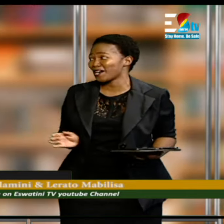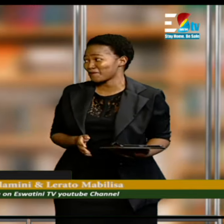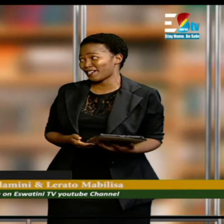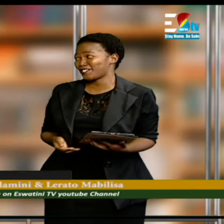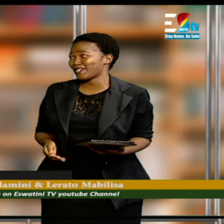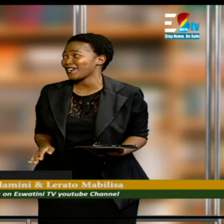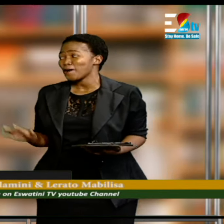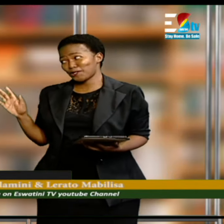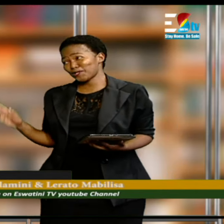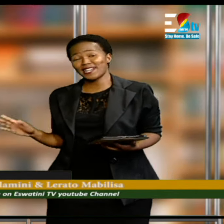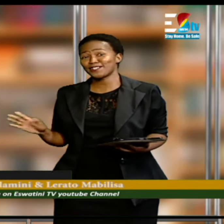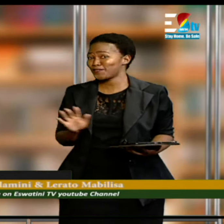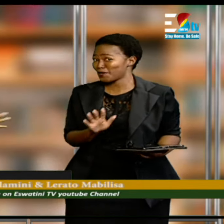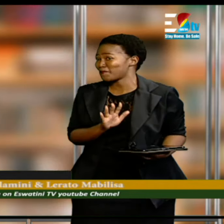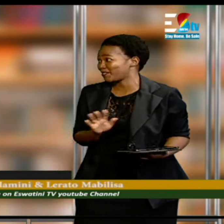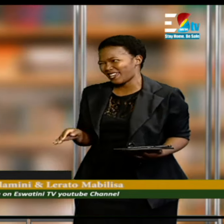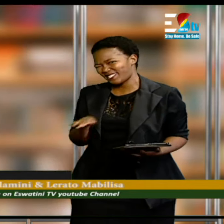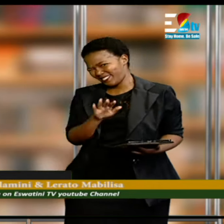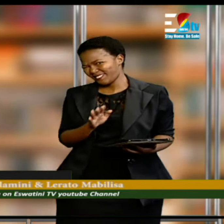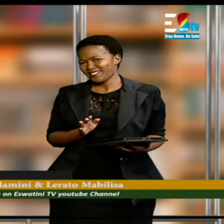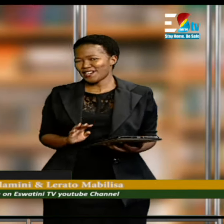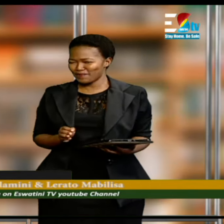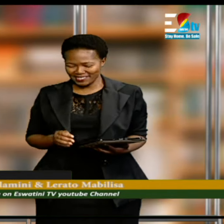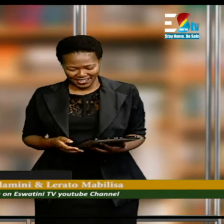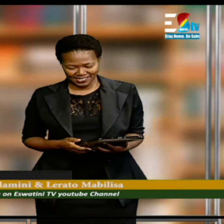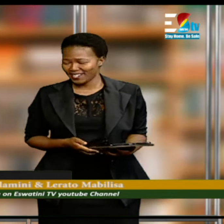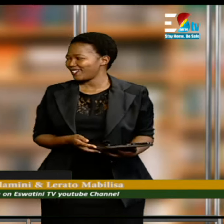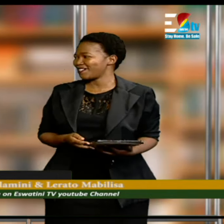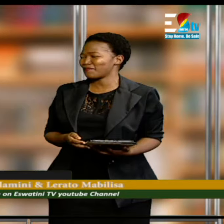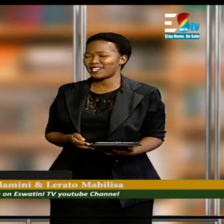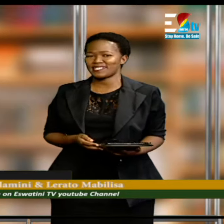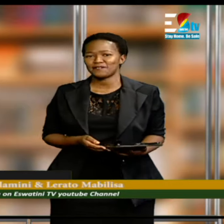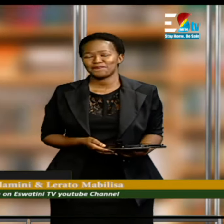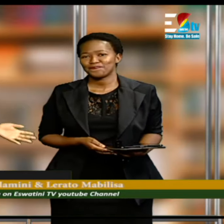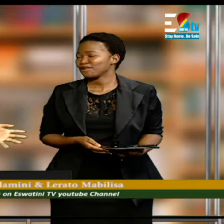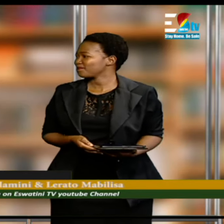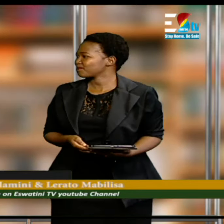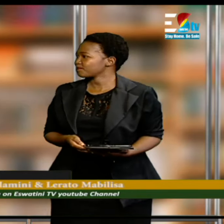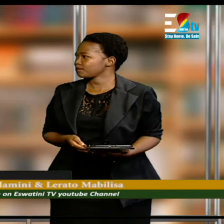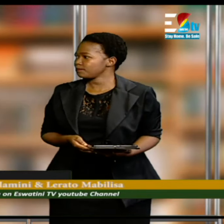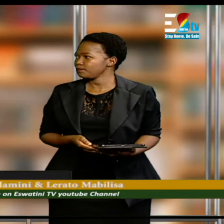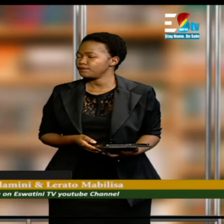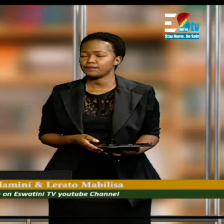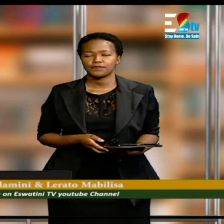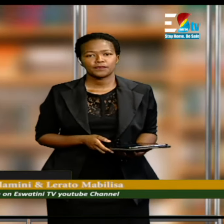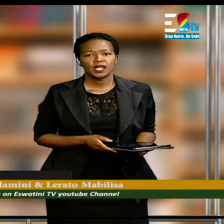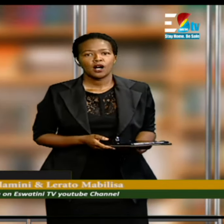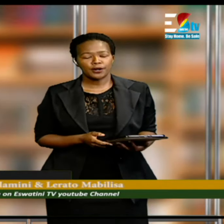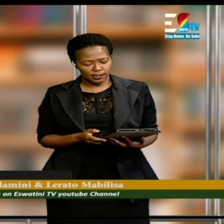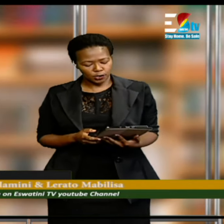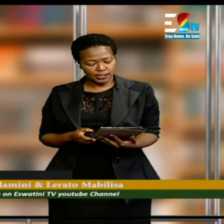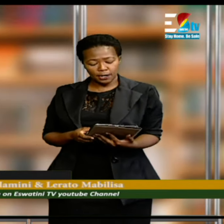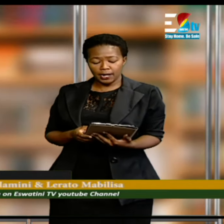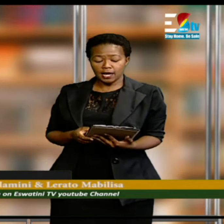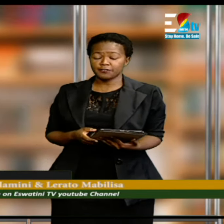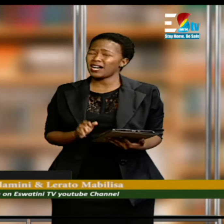reason why I'm great today. But we'll tell the viewer about that a bit later. A bit later. Anyways, please tell us the timetable for today. Alright,